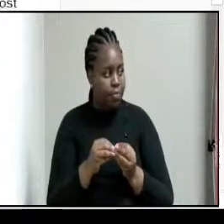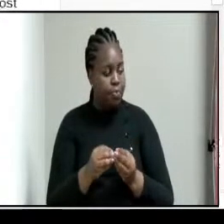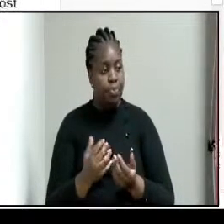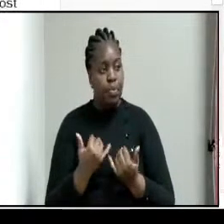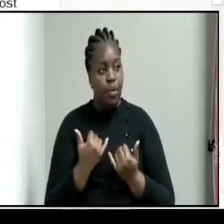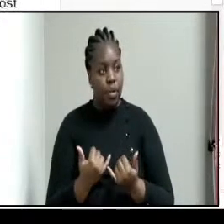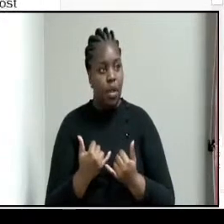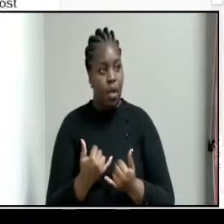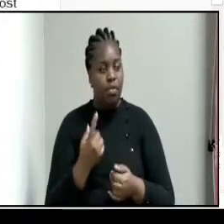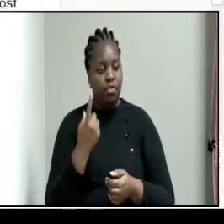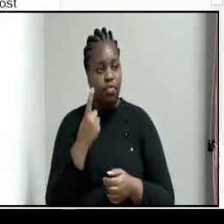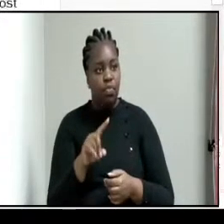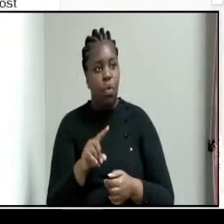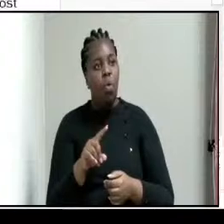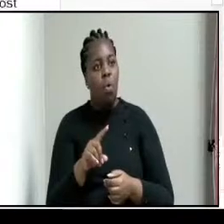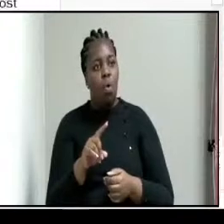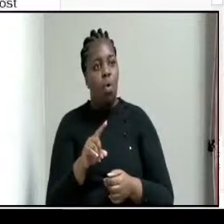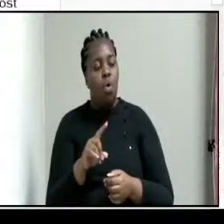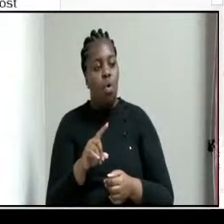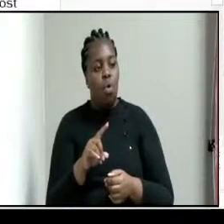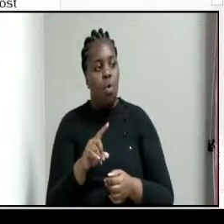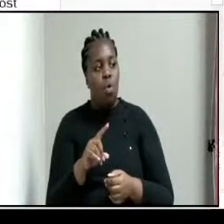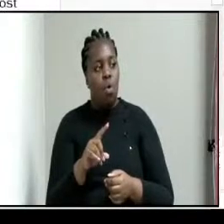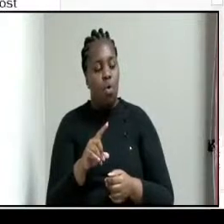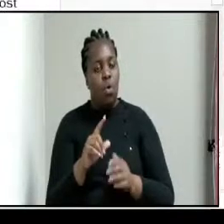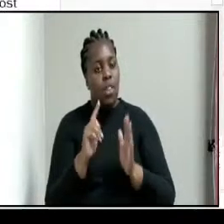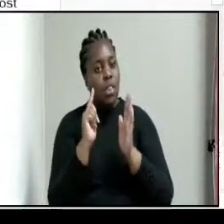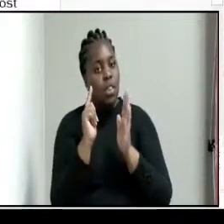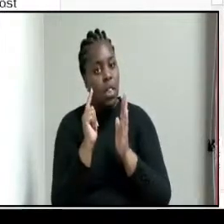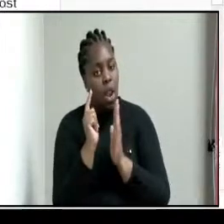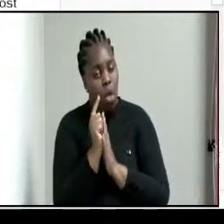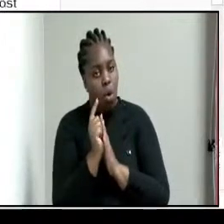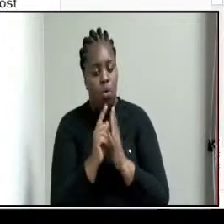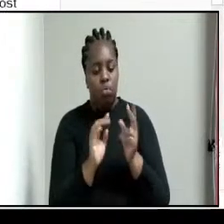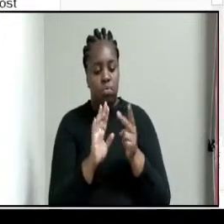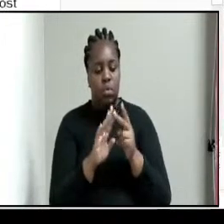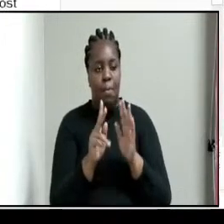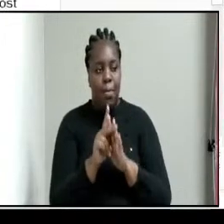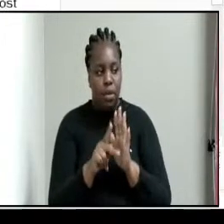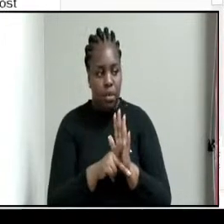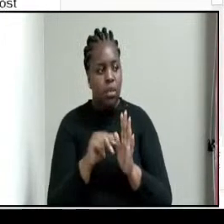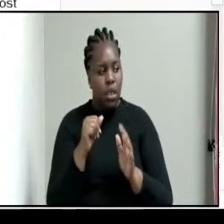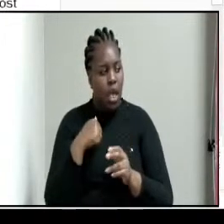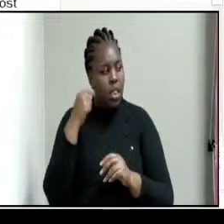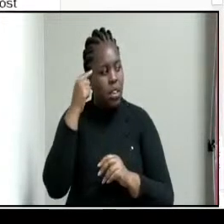in terms of the enactment of laws, the policies, Gabin J, I think